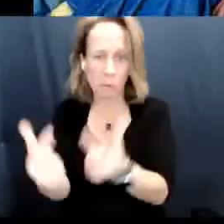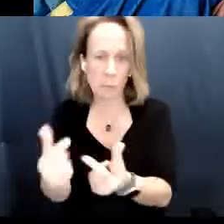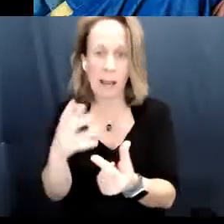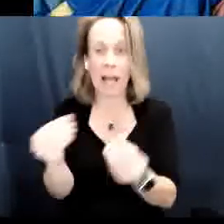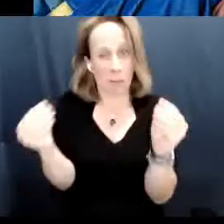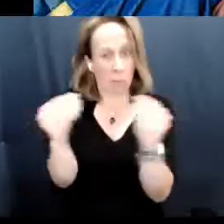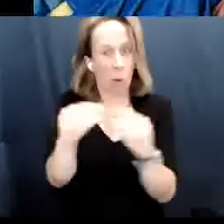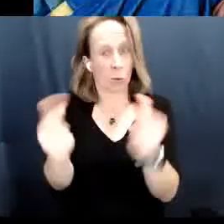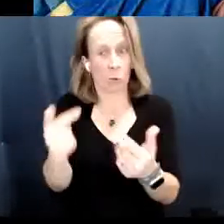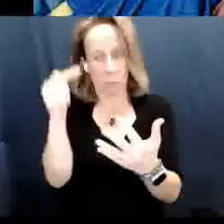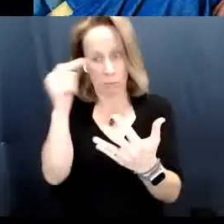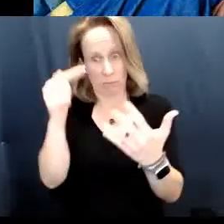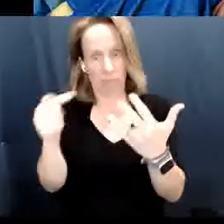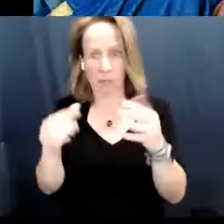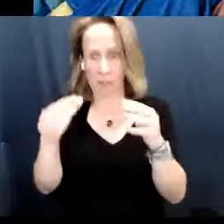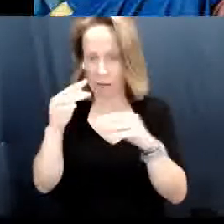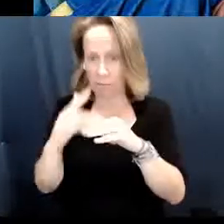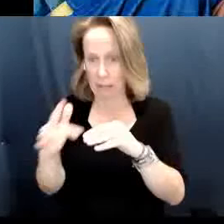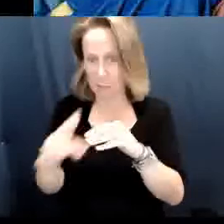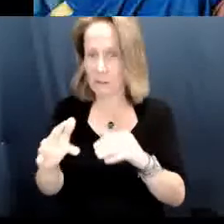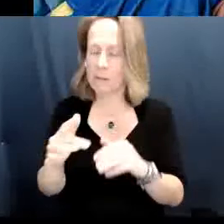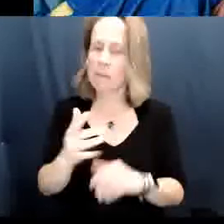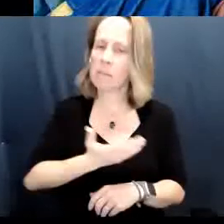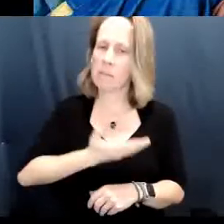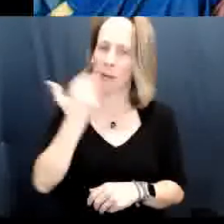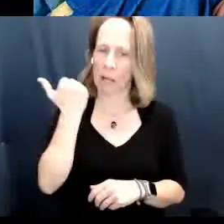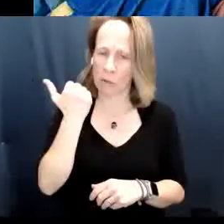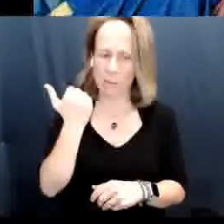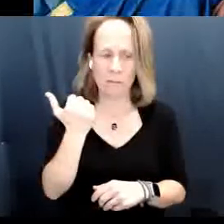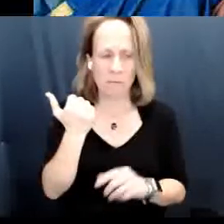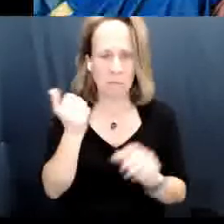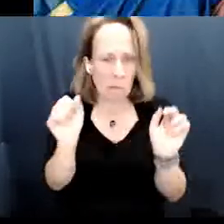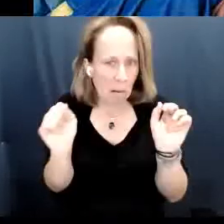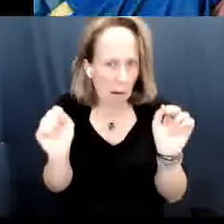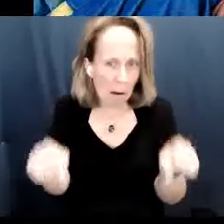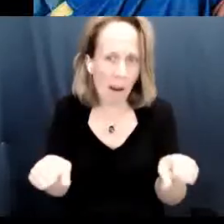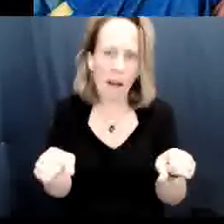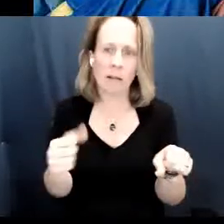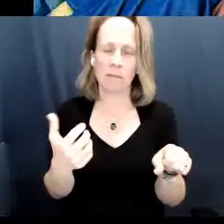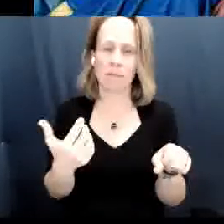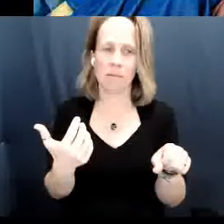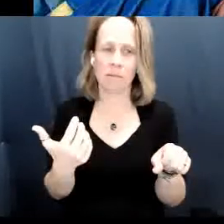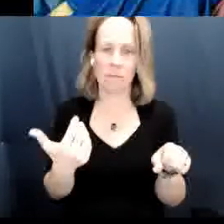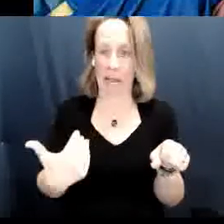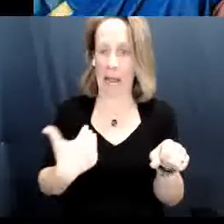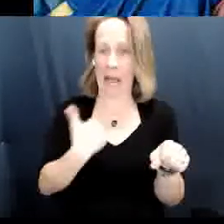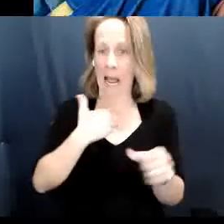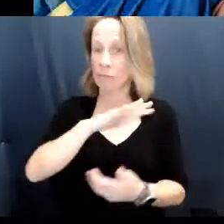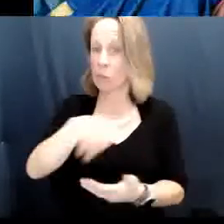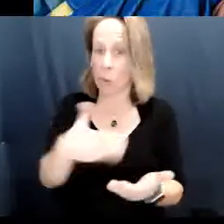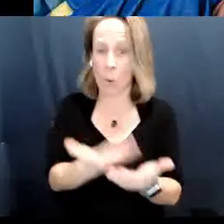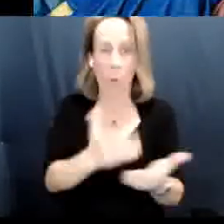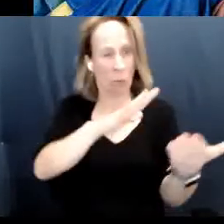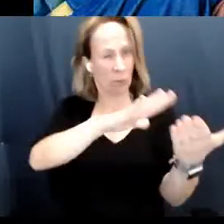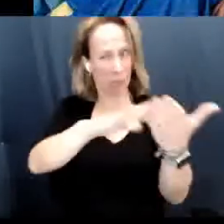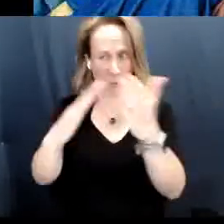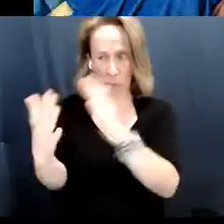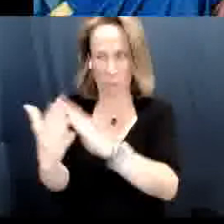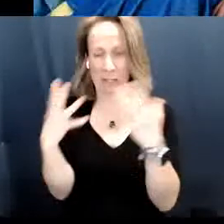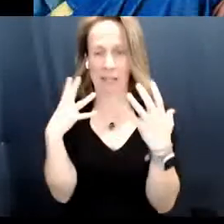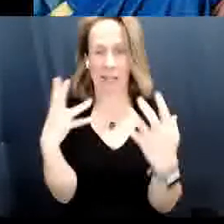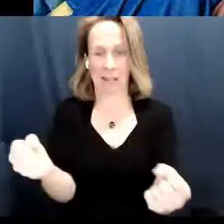available, the greater our ability is to have our entire community heal and access